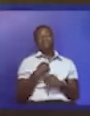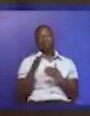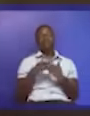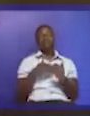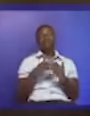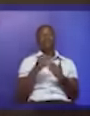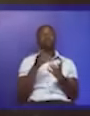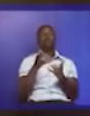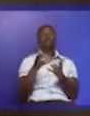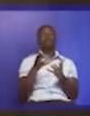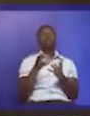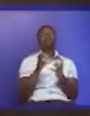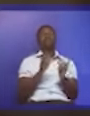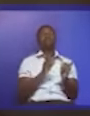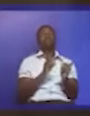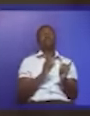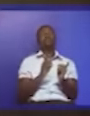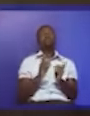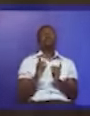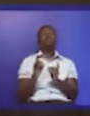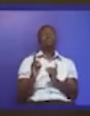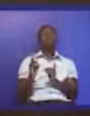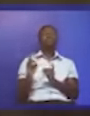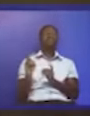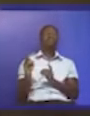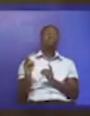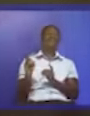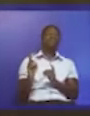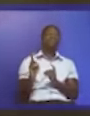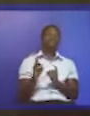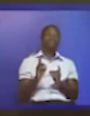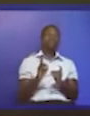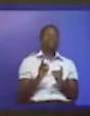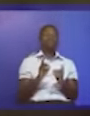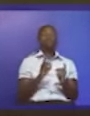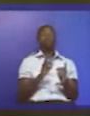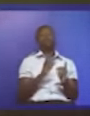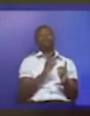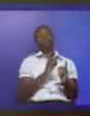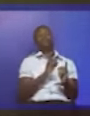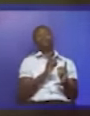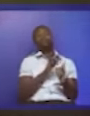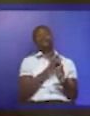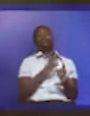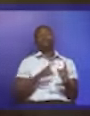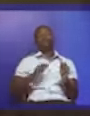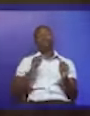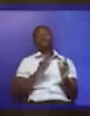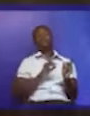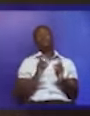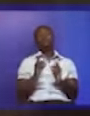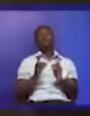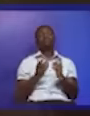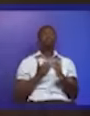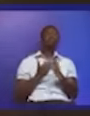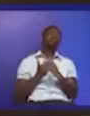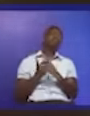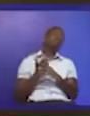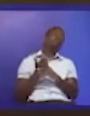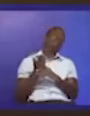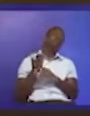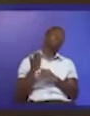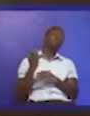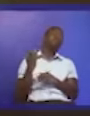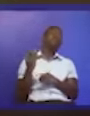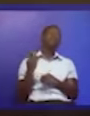Whatever you want to do, Lord, you can do